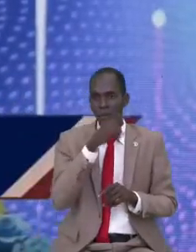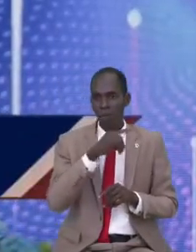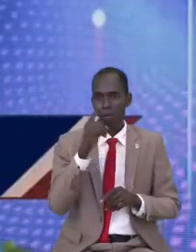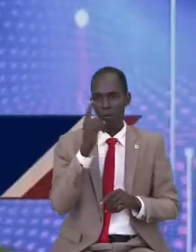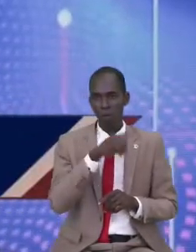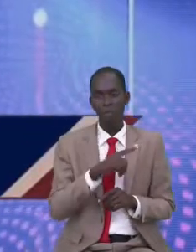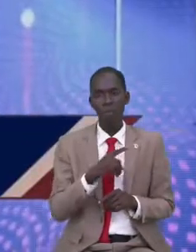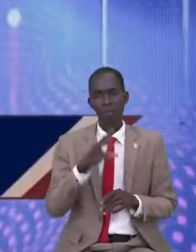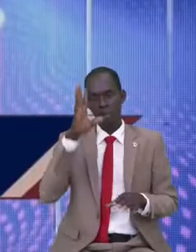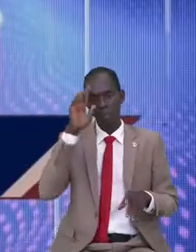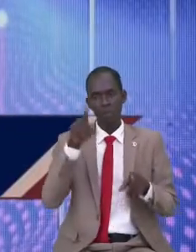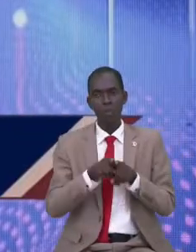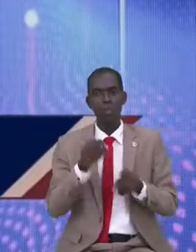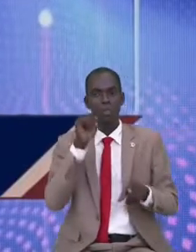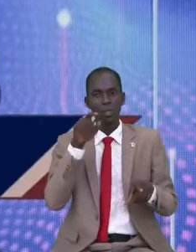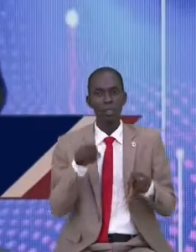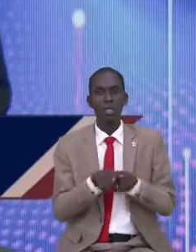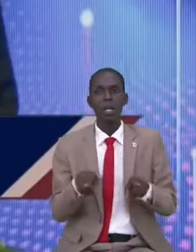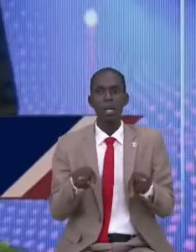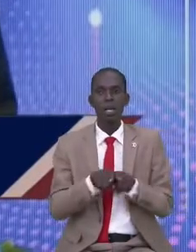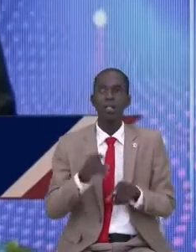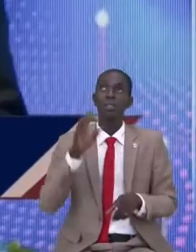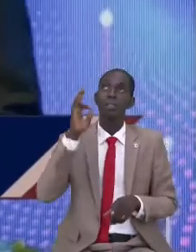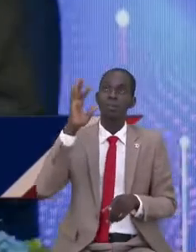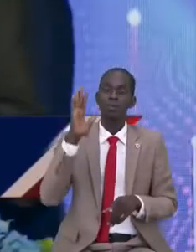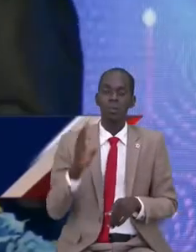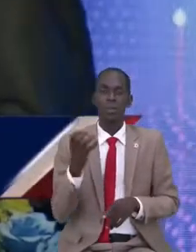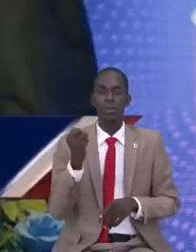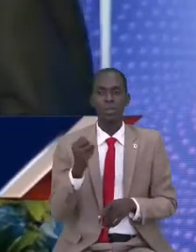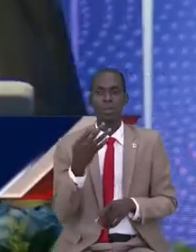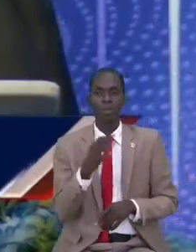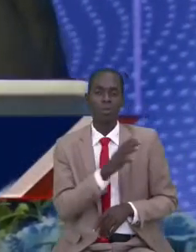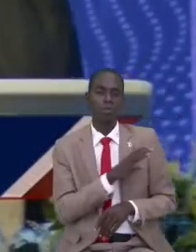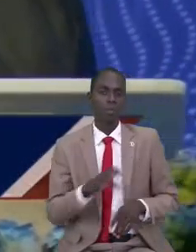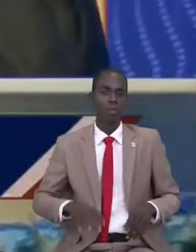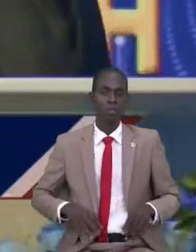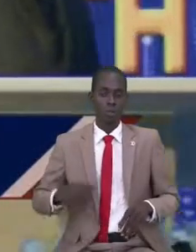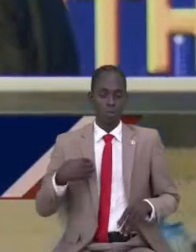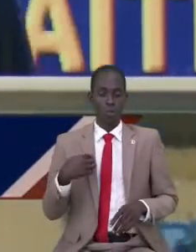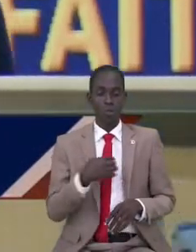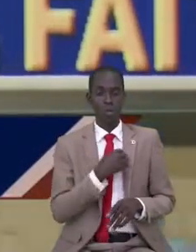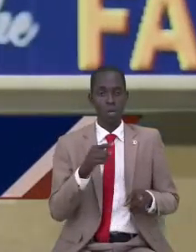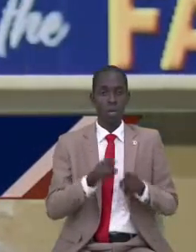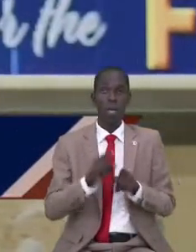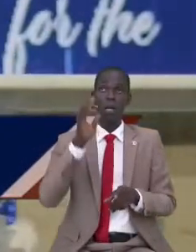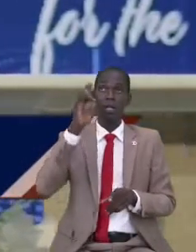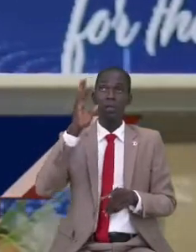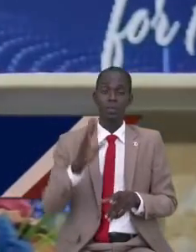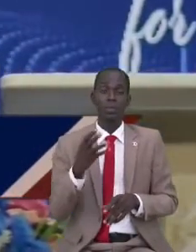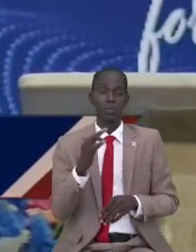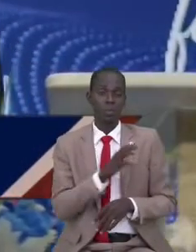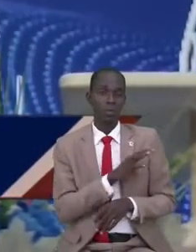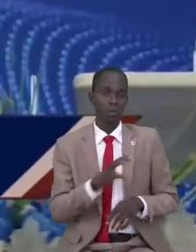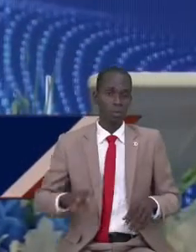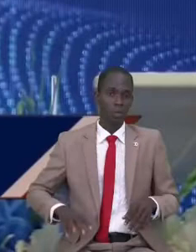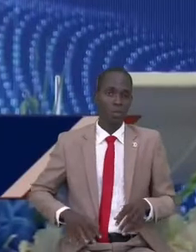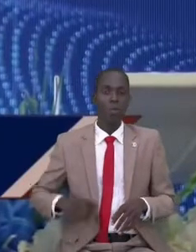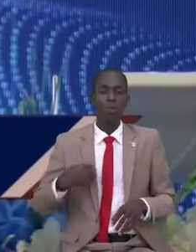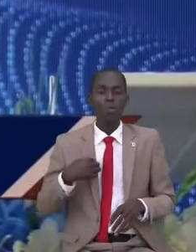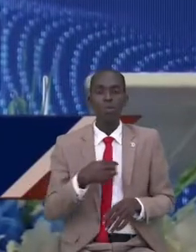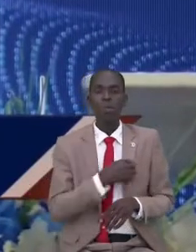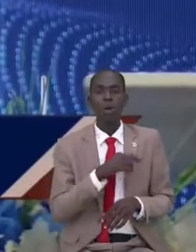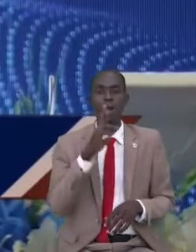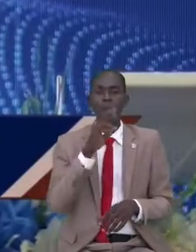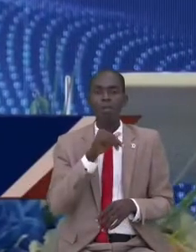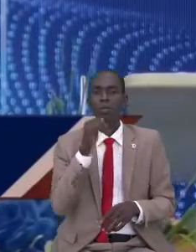brethren as ministers of Christ. We, as ministers of Christ, we're not